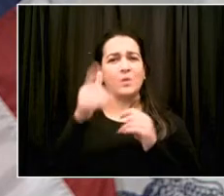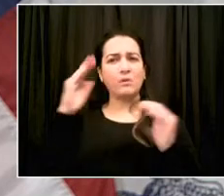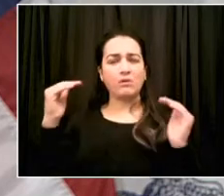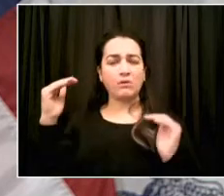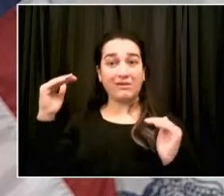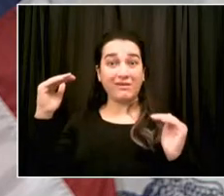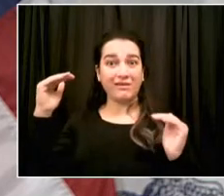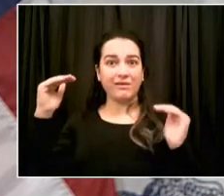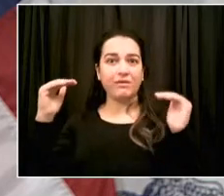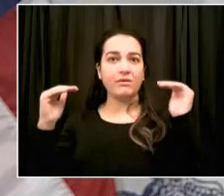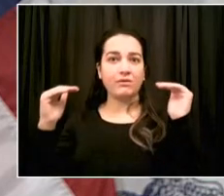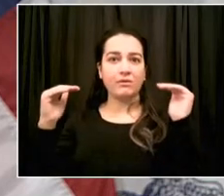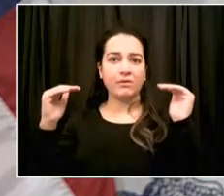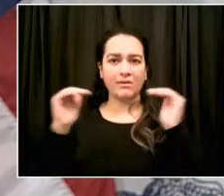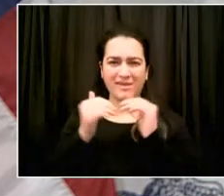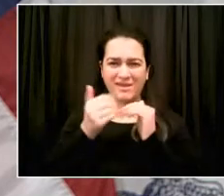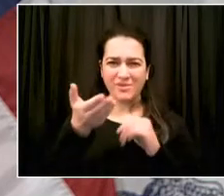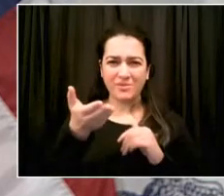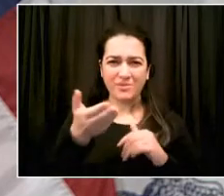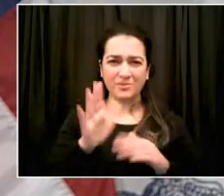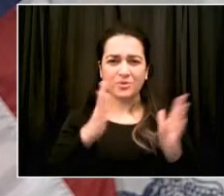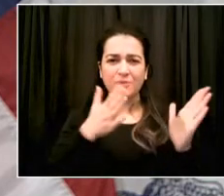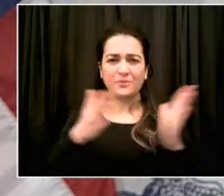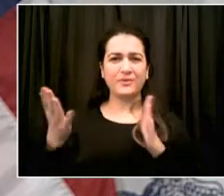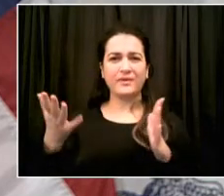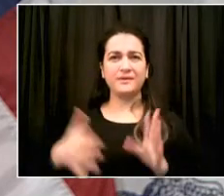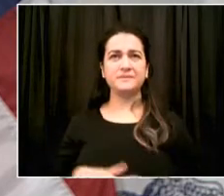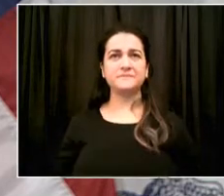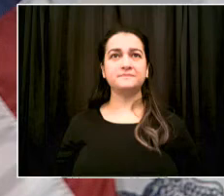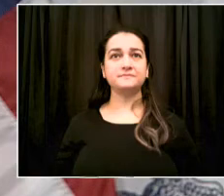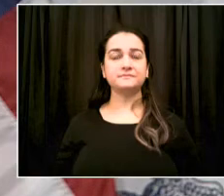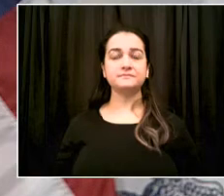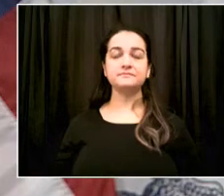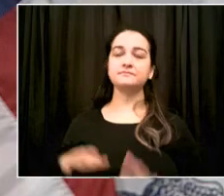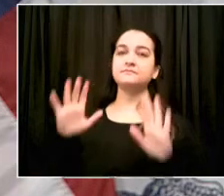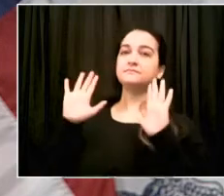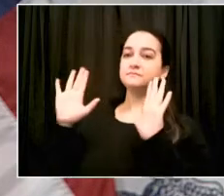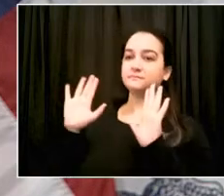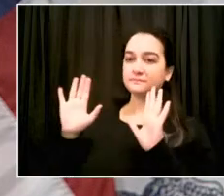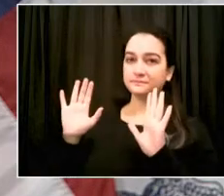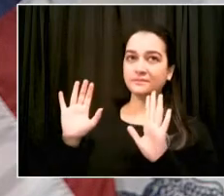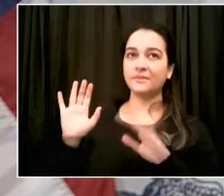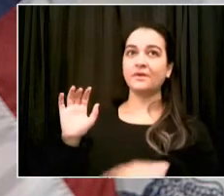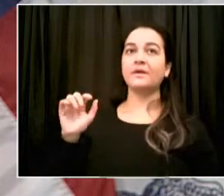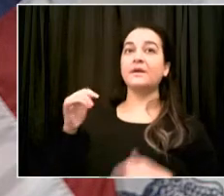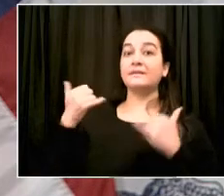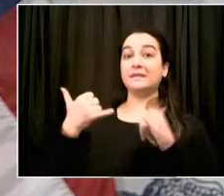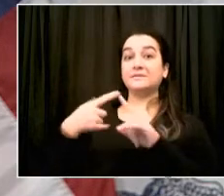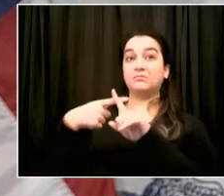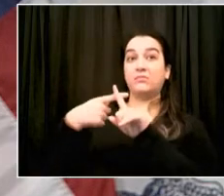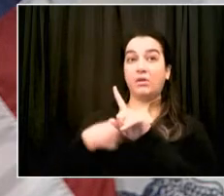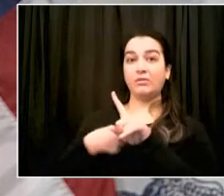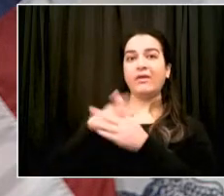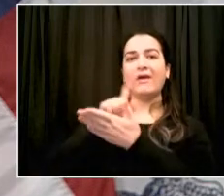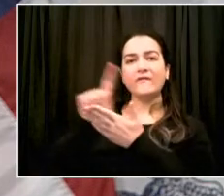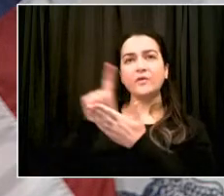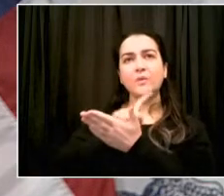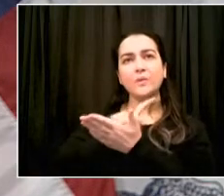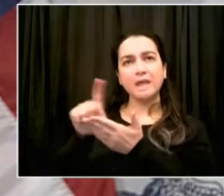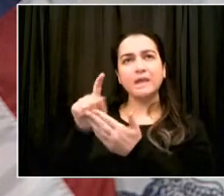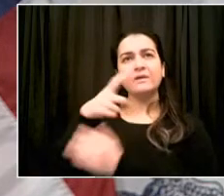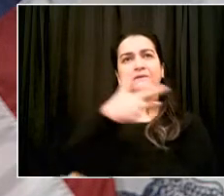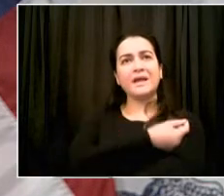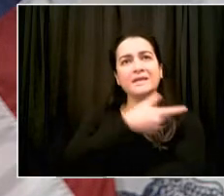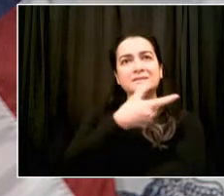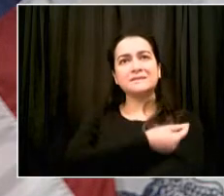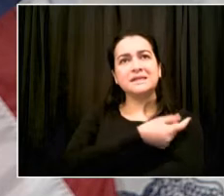this month, we'll be at a rate of 500,000 vaccines per week. That's the capacity. But the